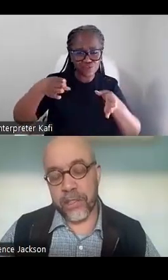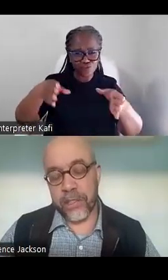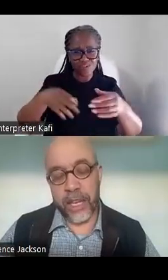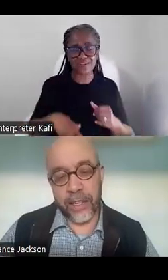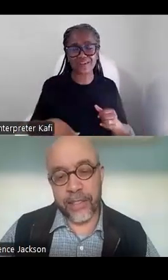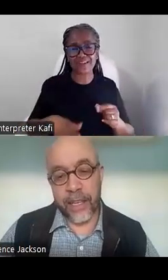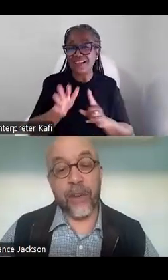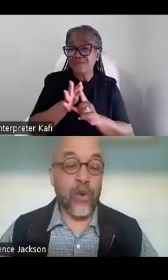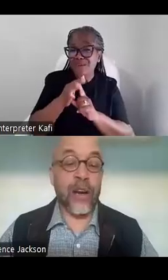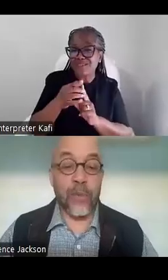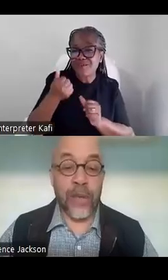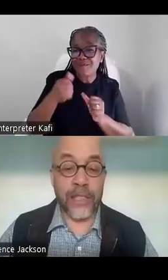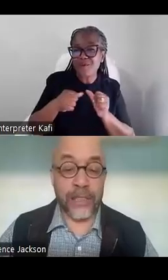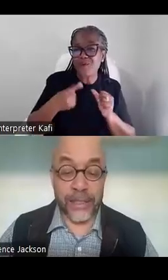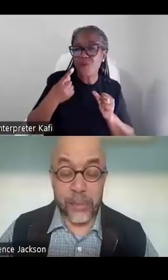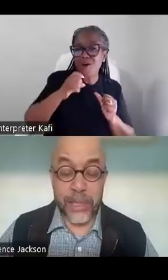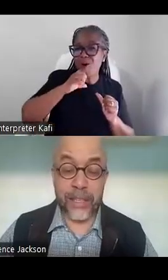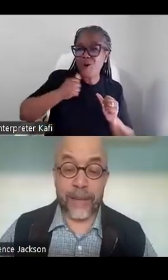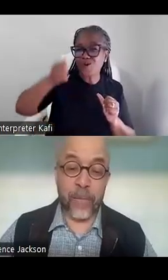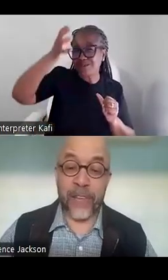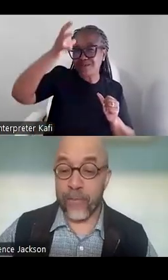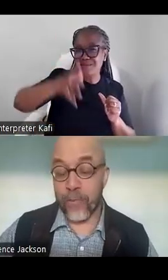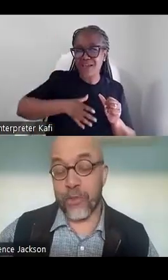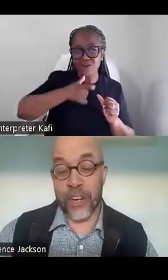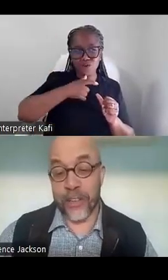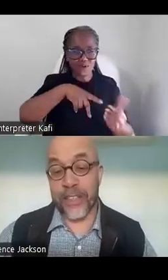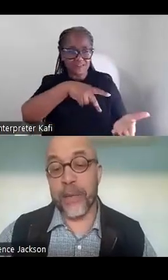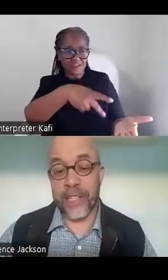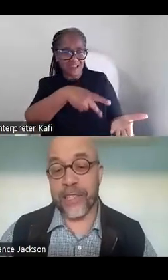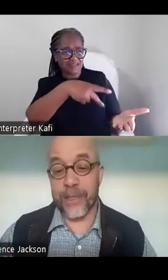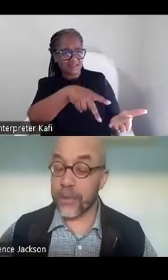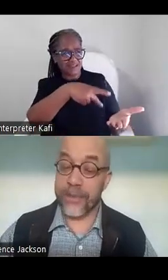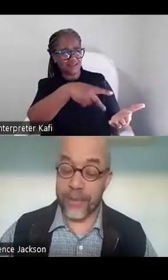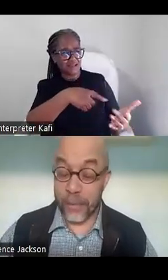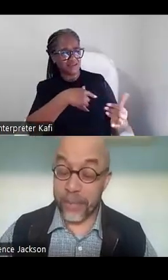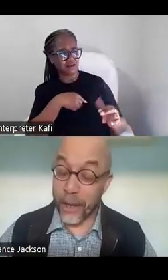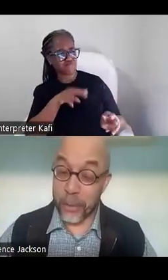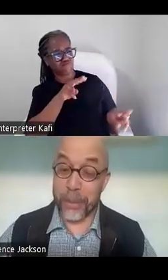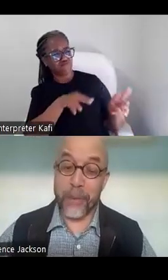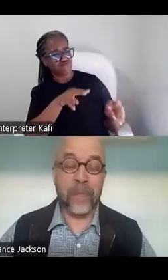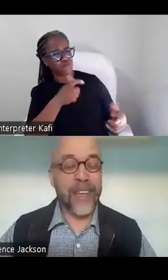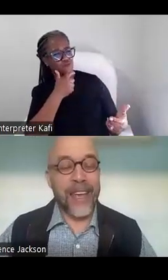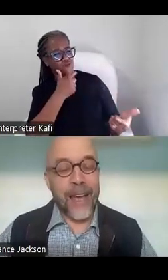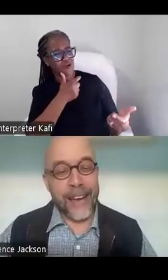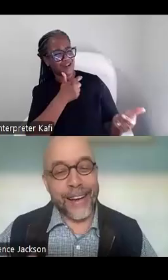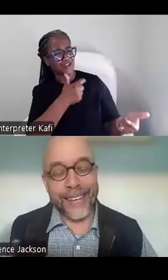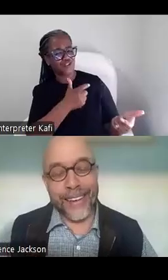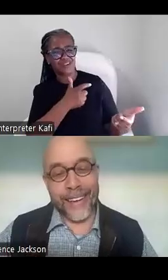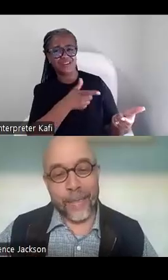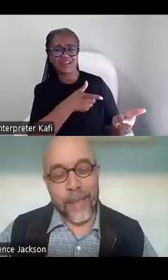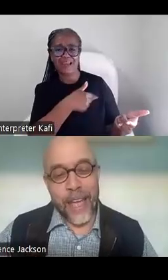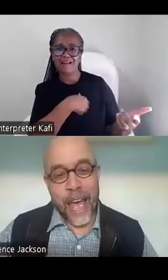watch dance and who I actually imitated and shared the imitations with other people.